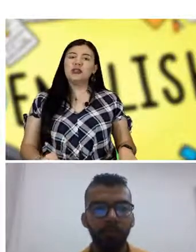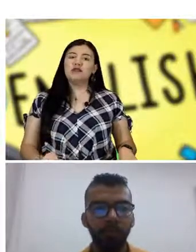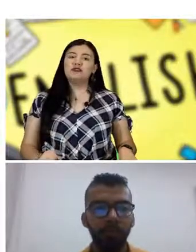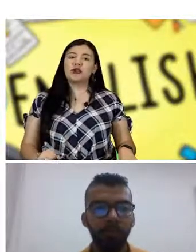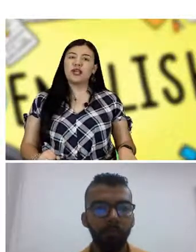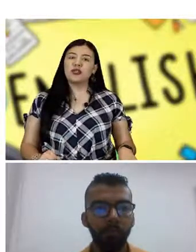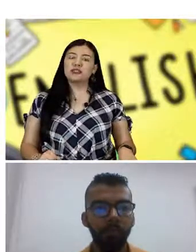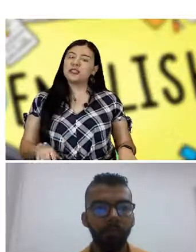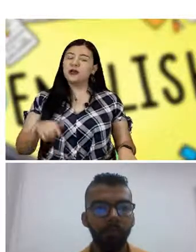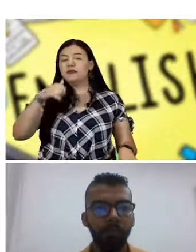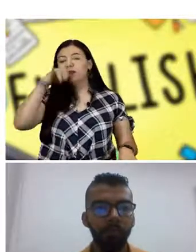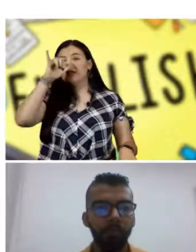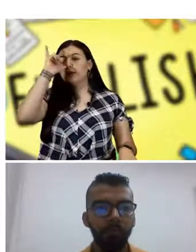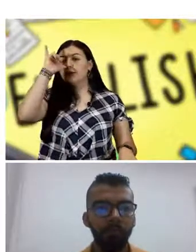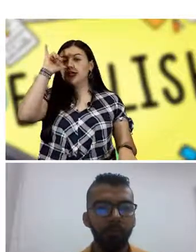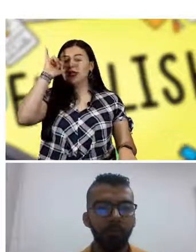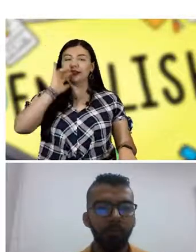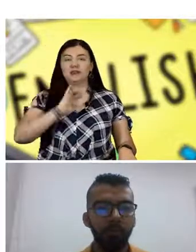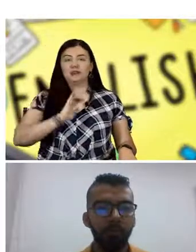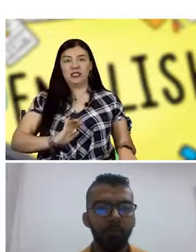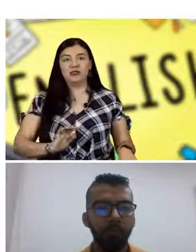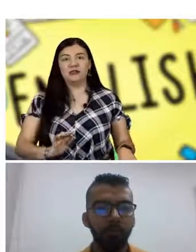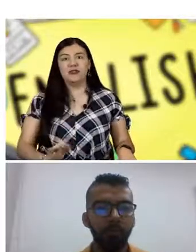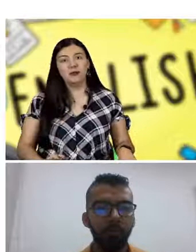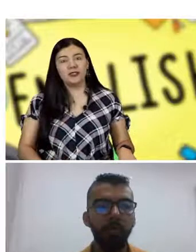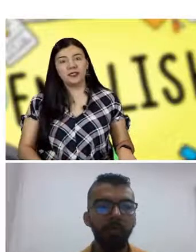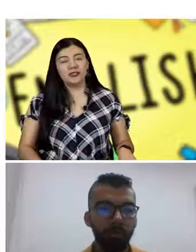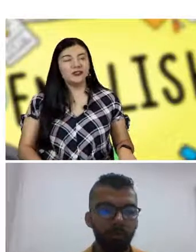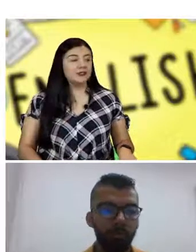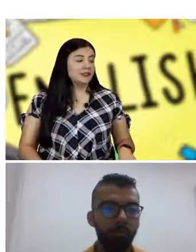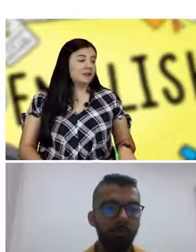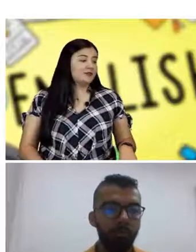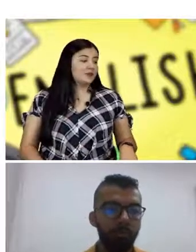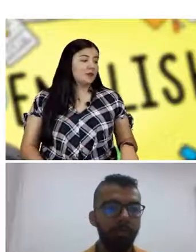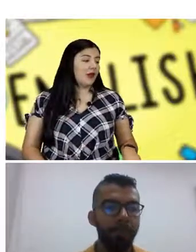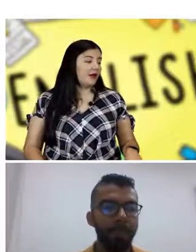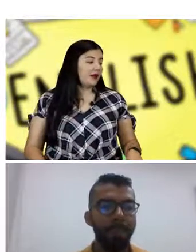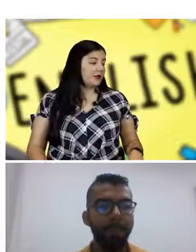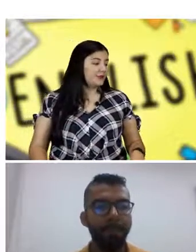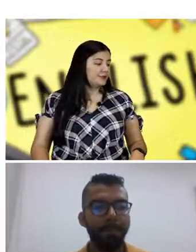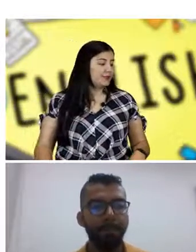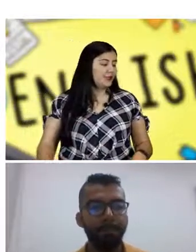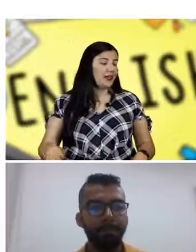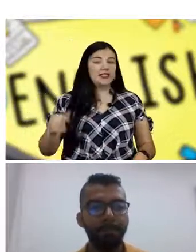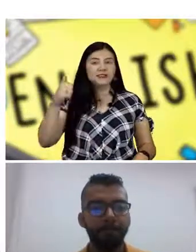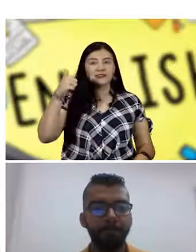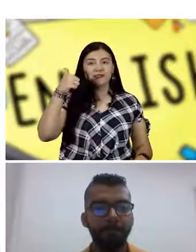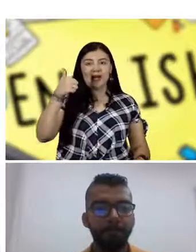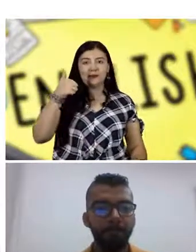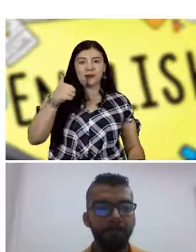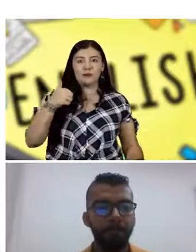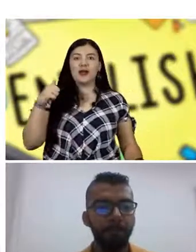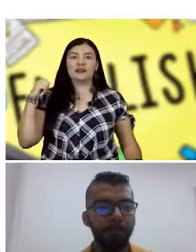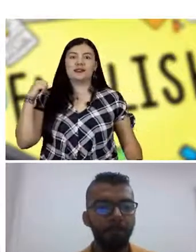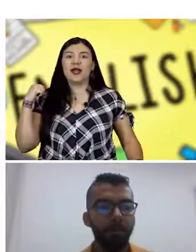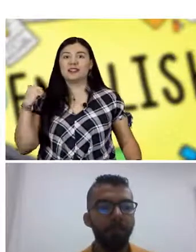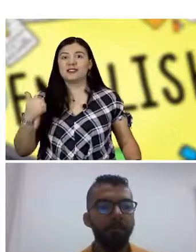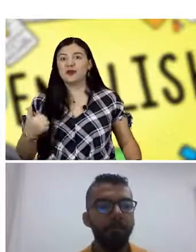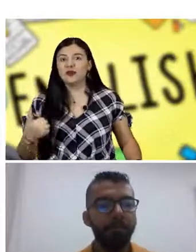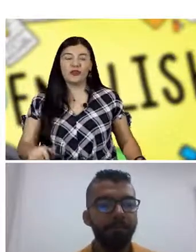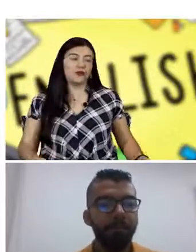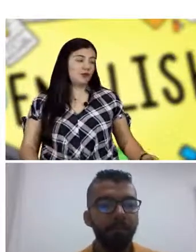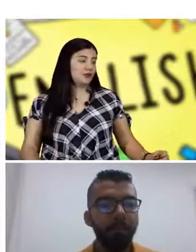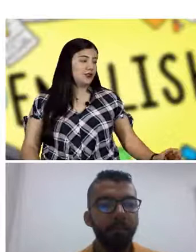you can drink some lemonade. Yeah, lemonade. Very good. So that is number one,